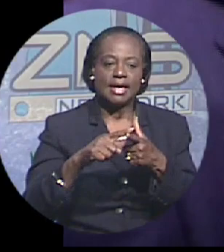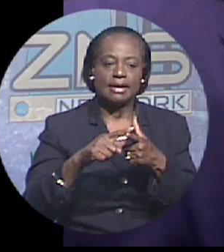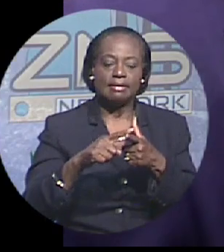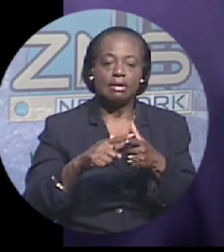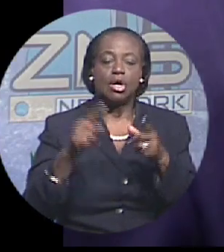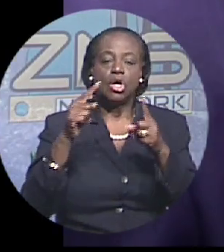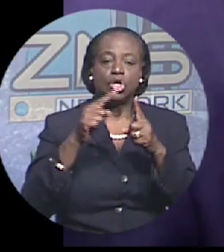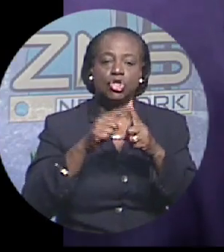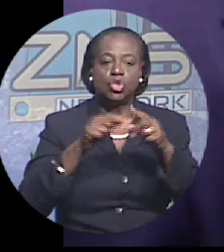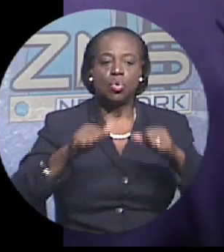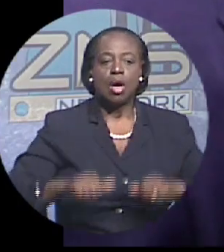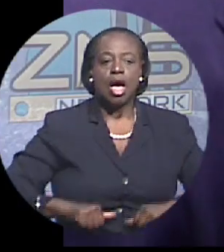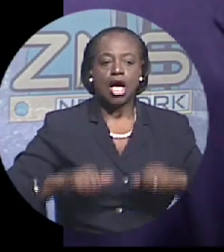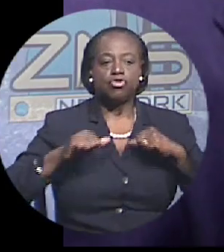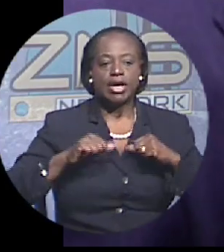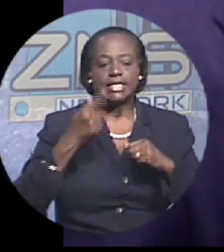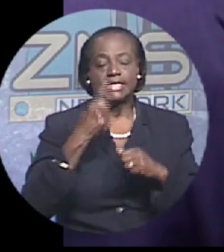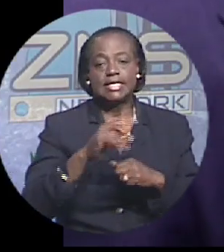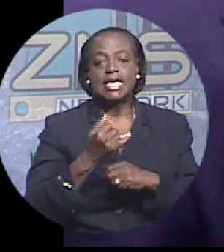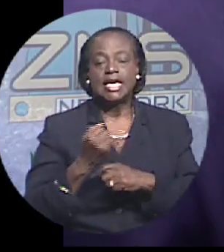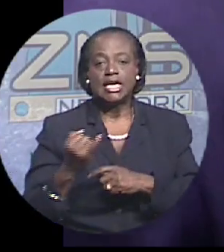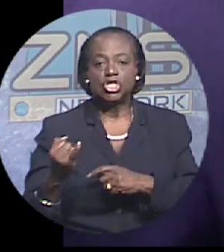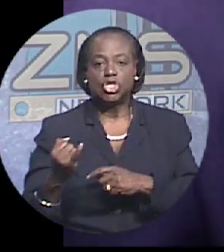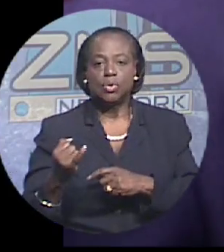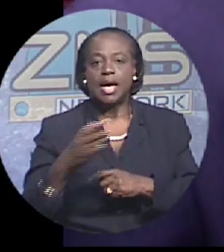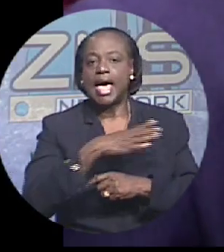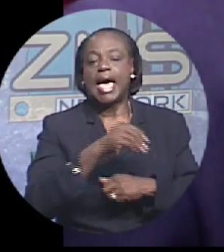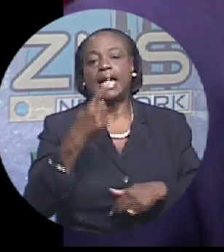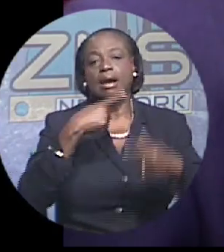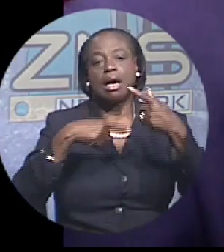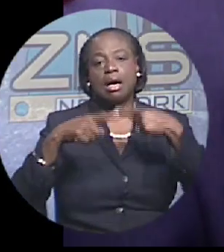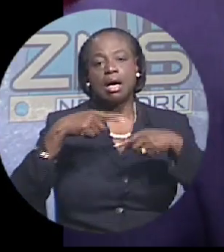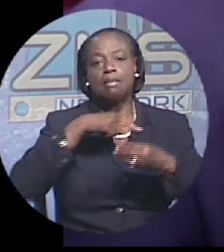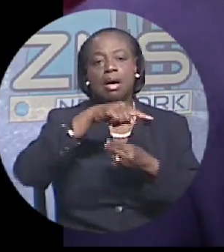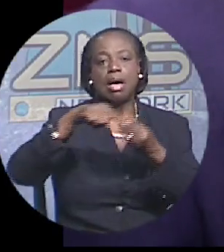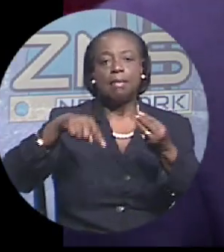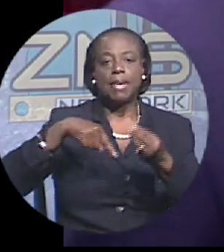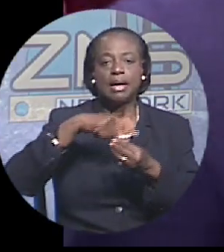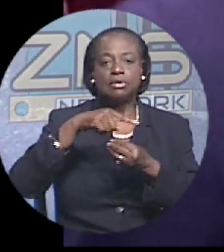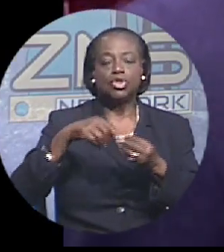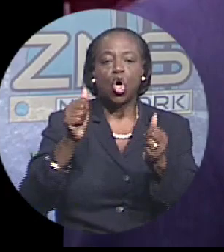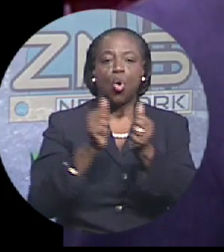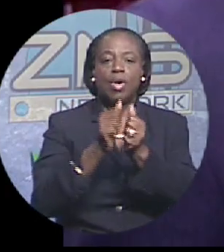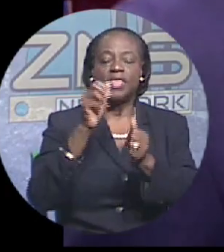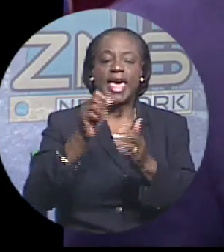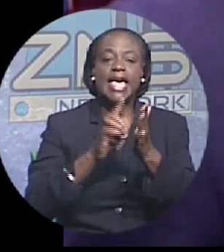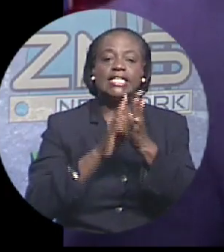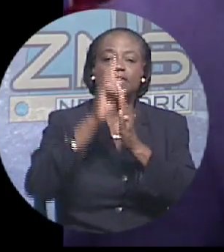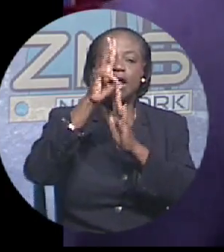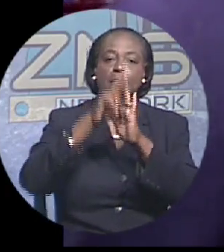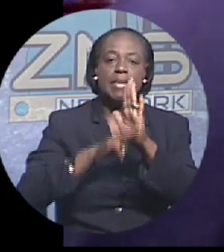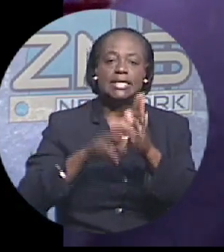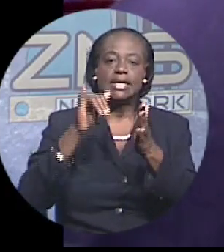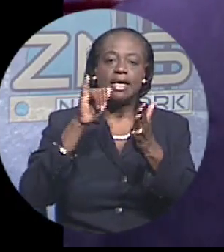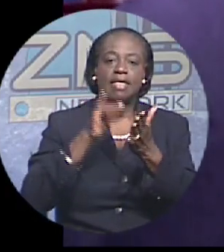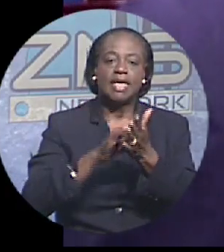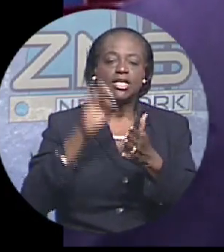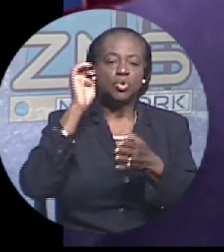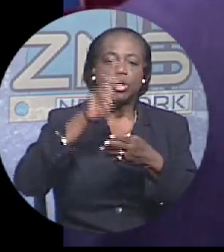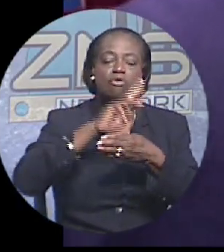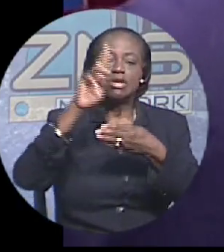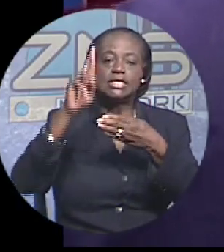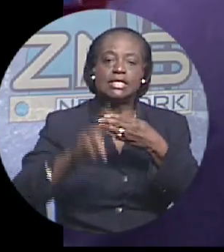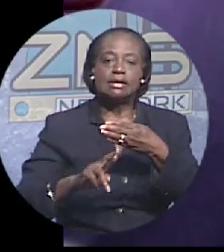to address the issue and come about with a development that will result in construction